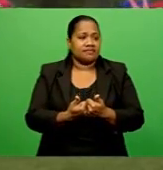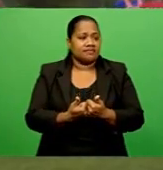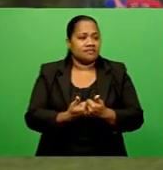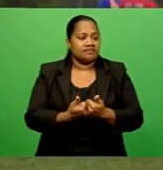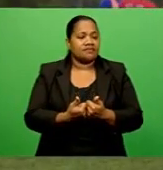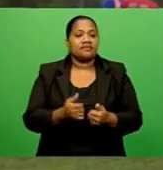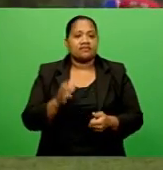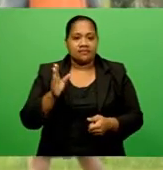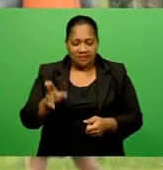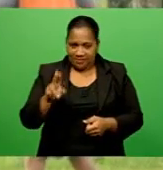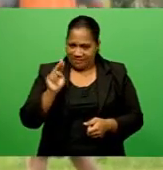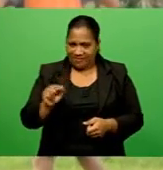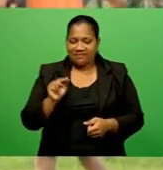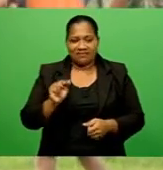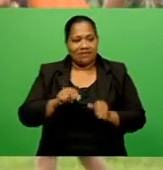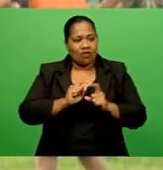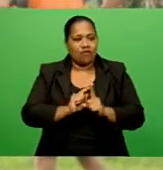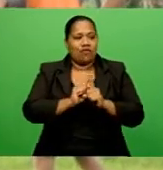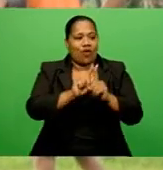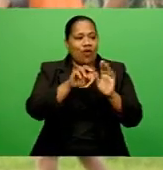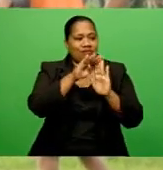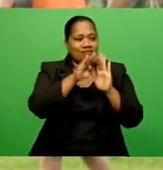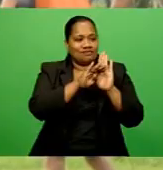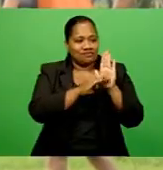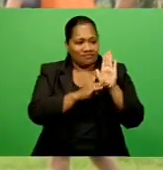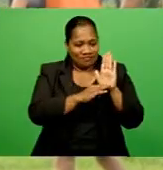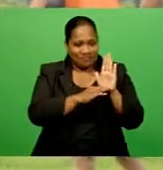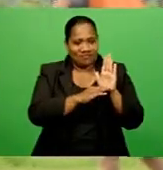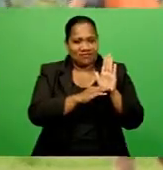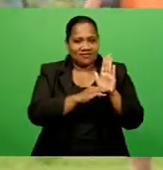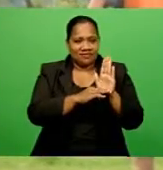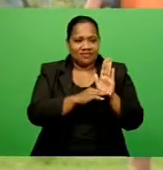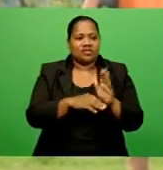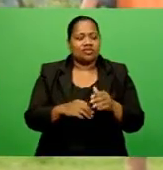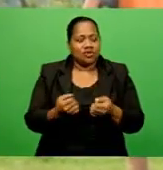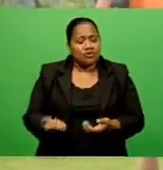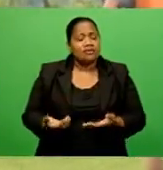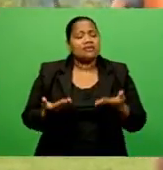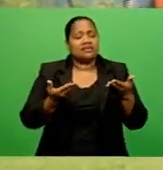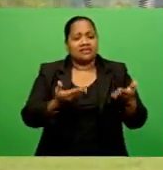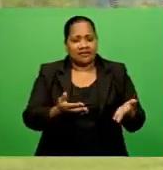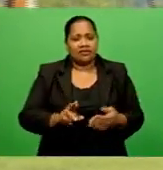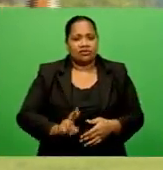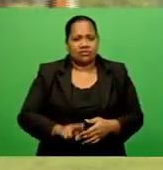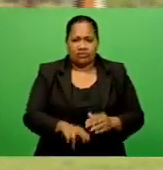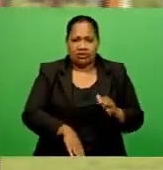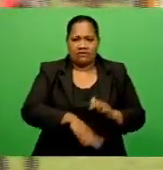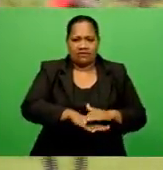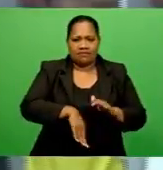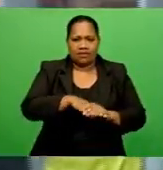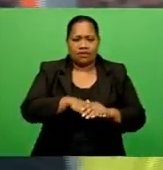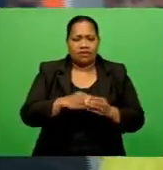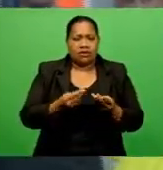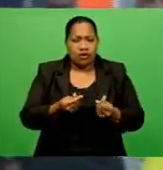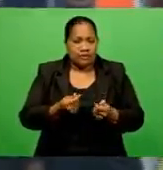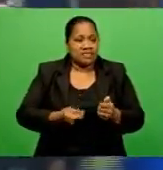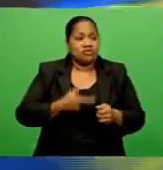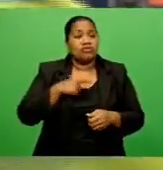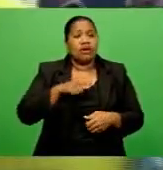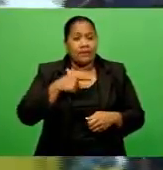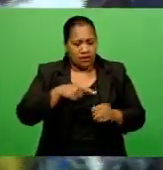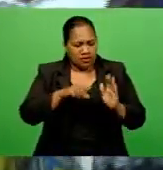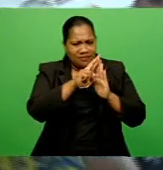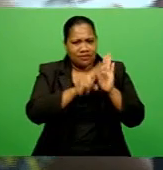he needs to abide by that, or give Rewa Football a compensation based on that. Another club also recruiting new players